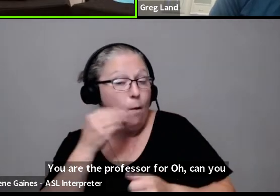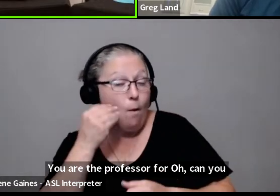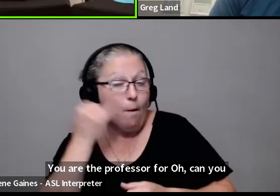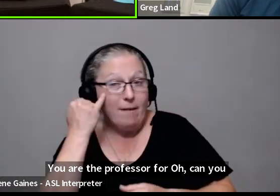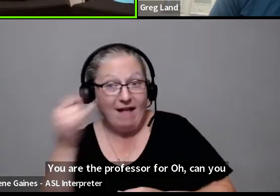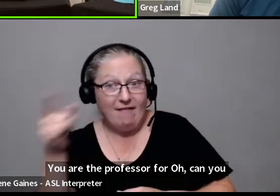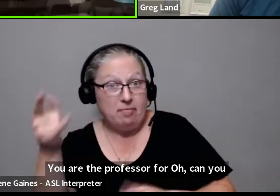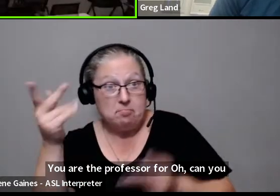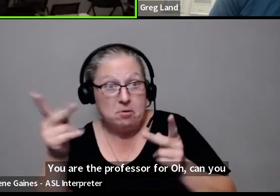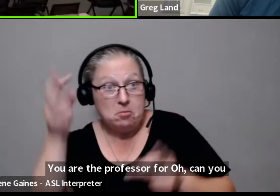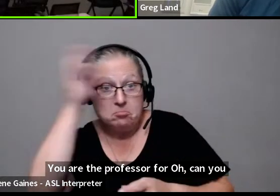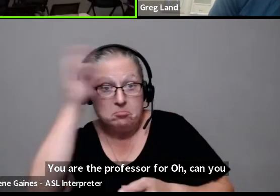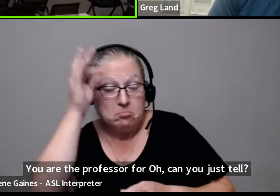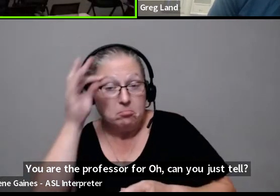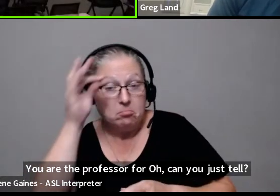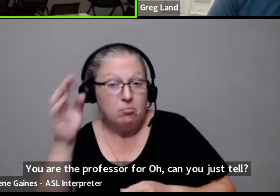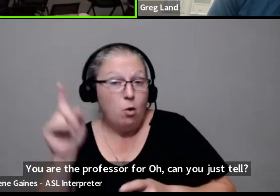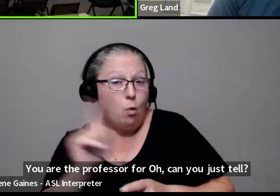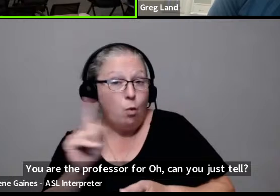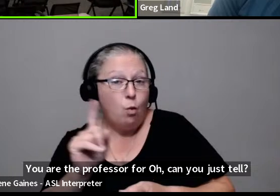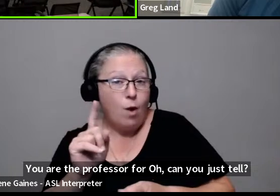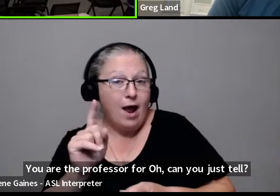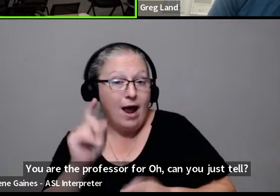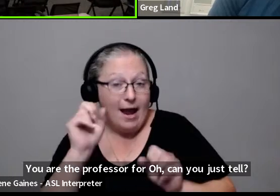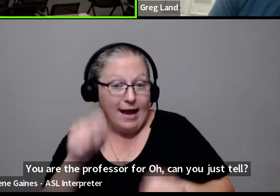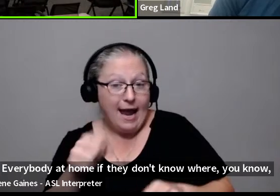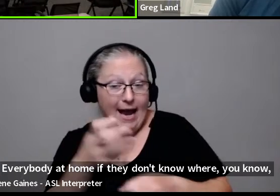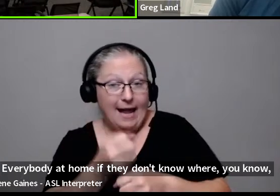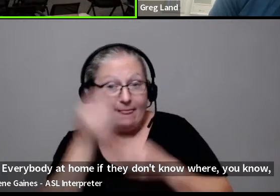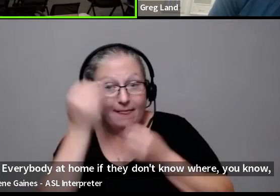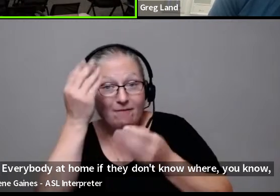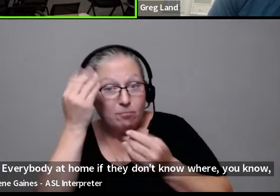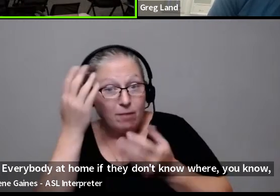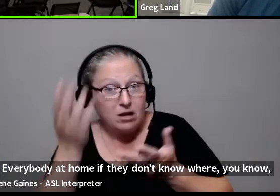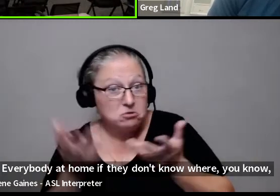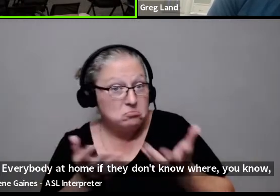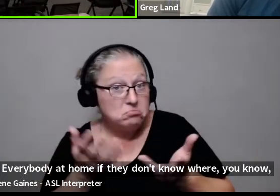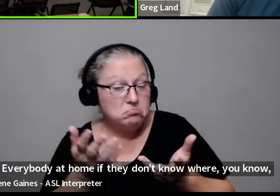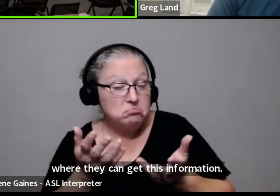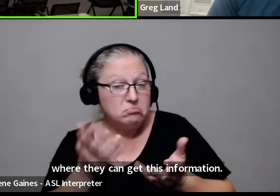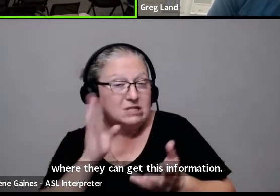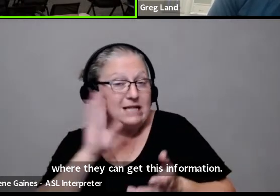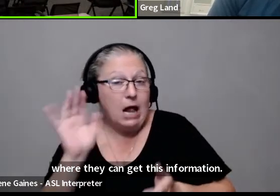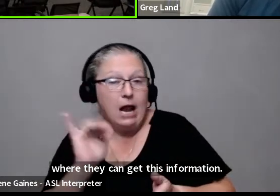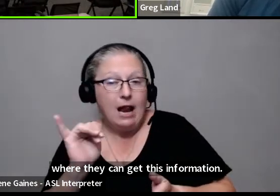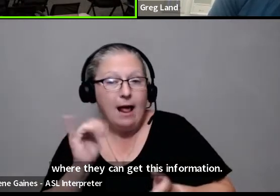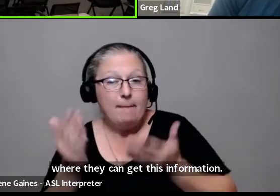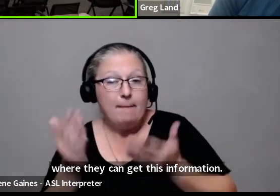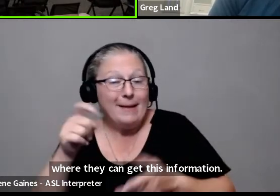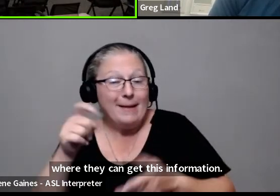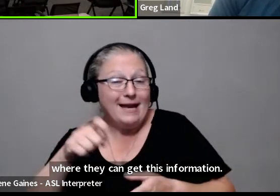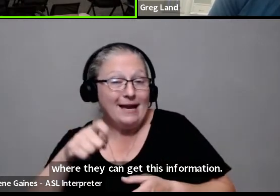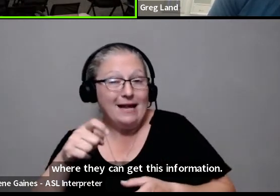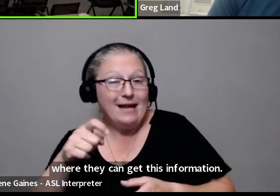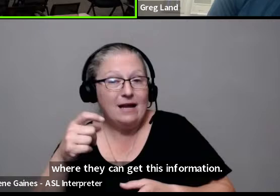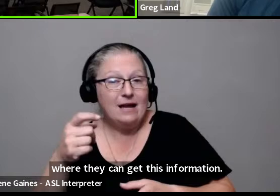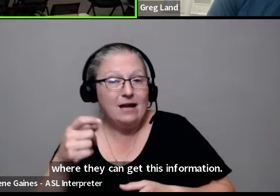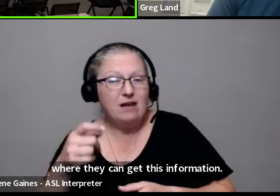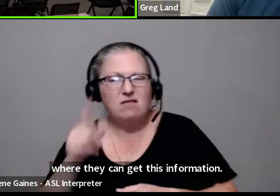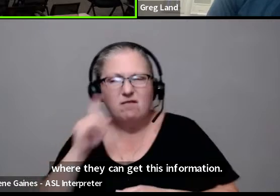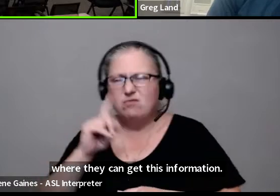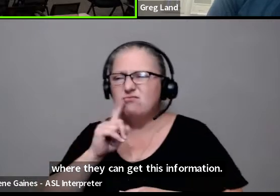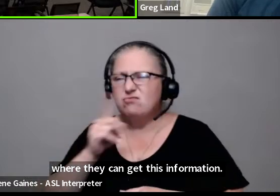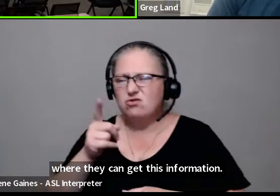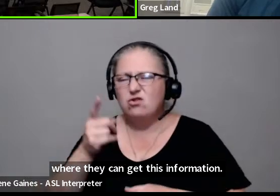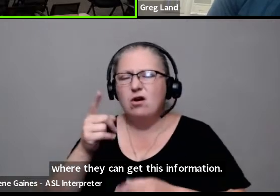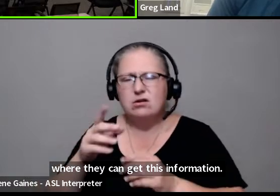don't know where, where they can get this information? And it sounds like maybe there's a need for Certainly, and some it's